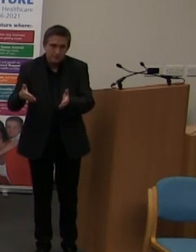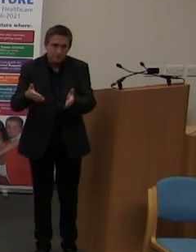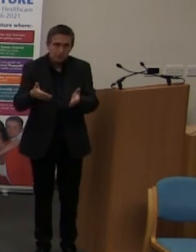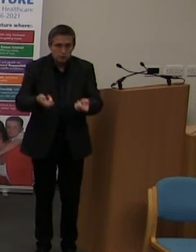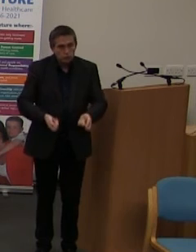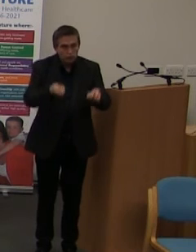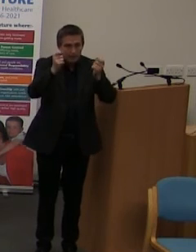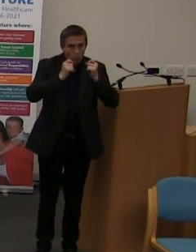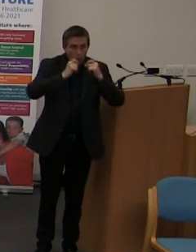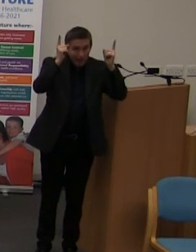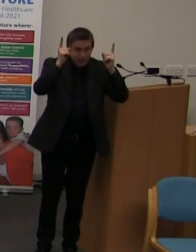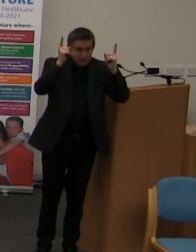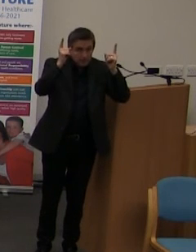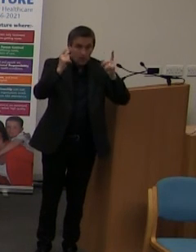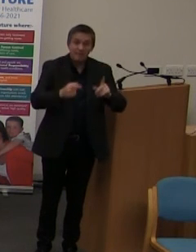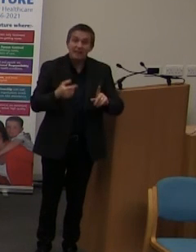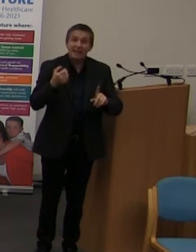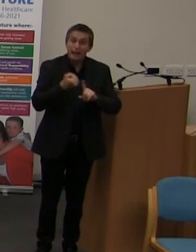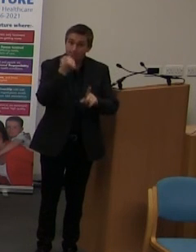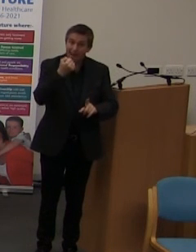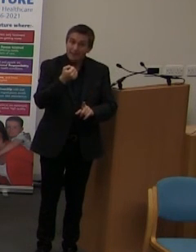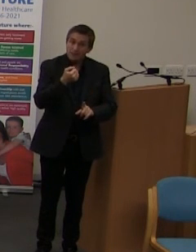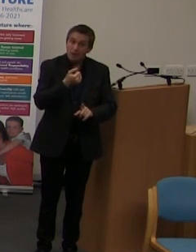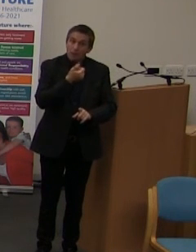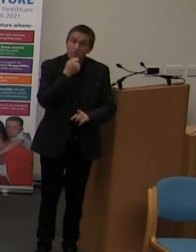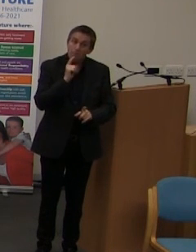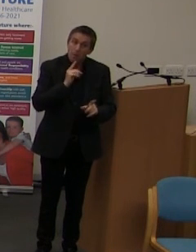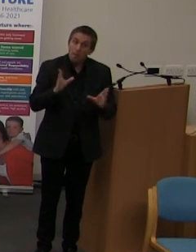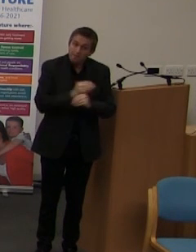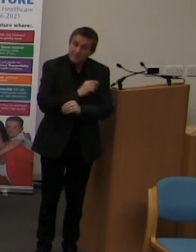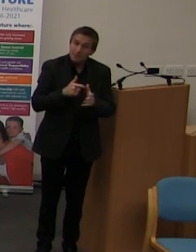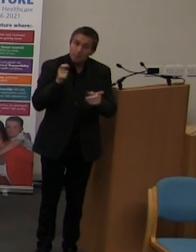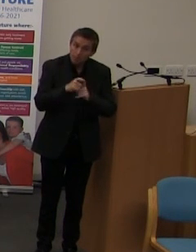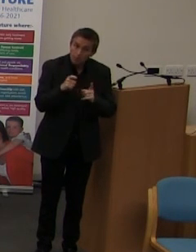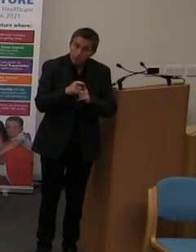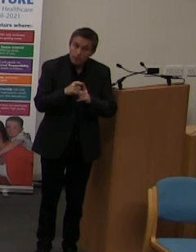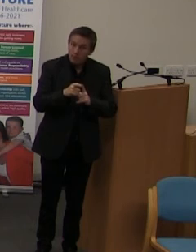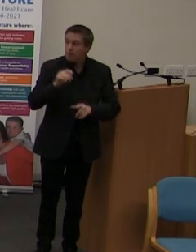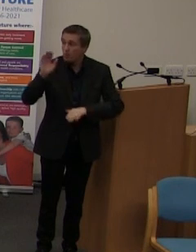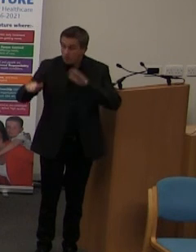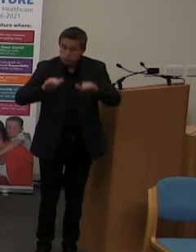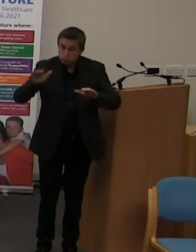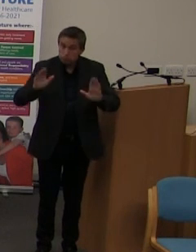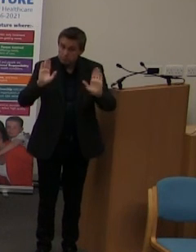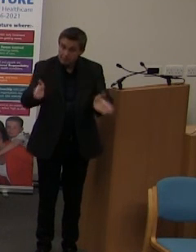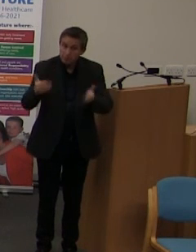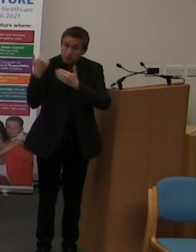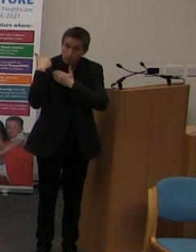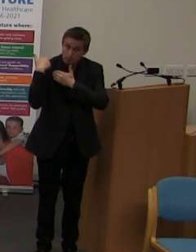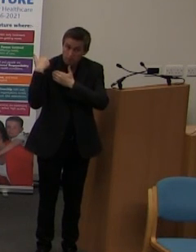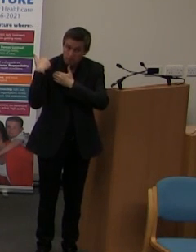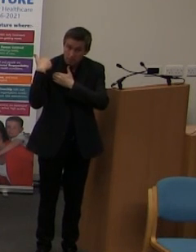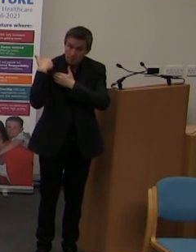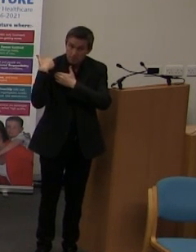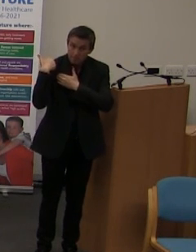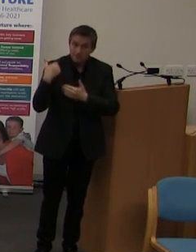raise the visibility of the impact, but also to make people, in essence, responsible for their own behaviour where they can. There are some instances